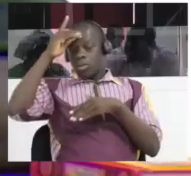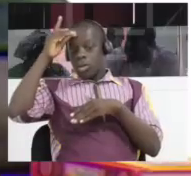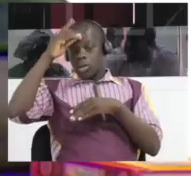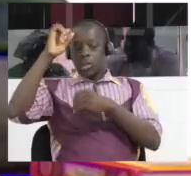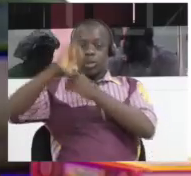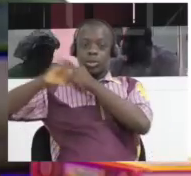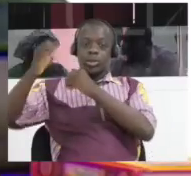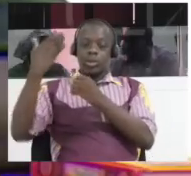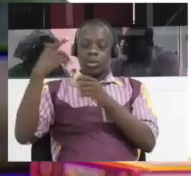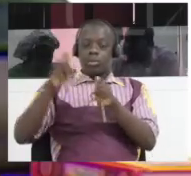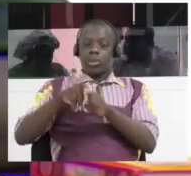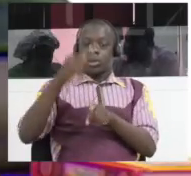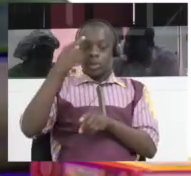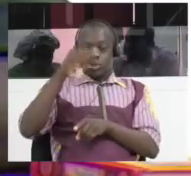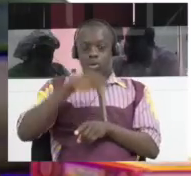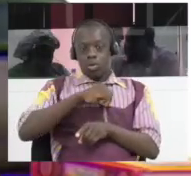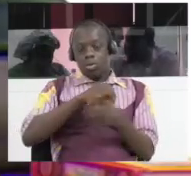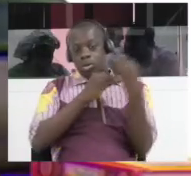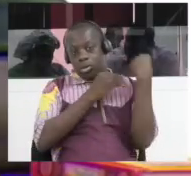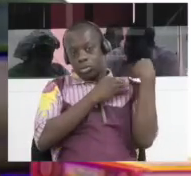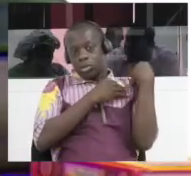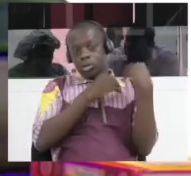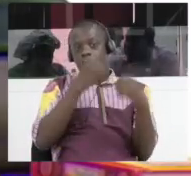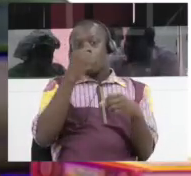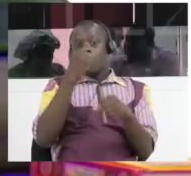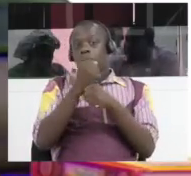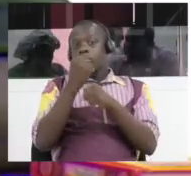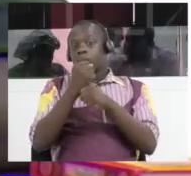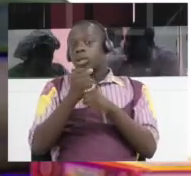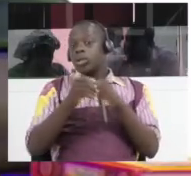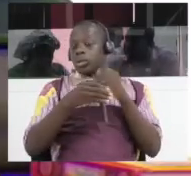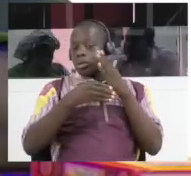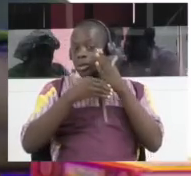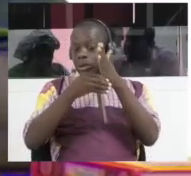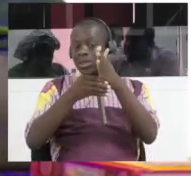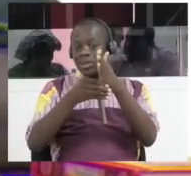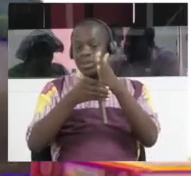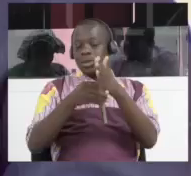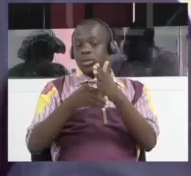history, I think our responsibility was to maintain order and continuity.